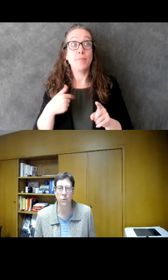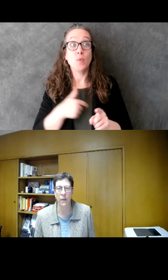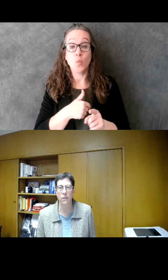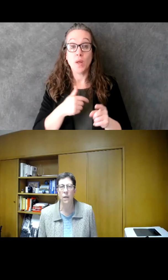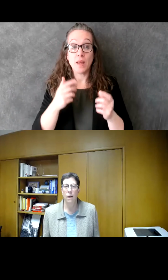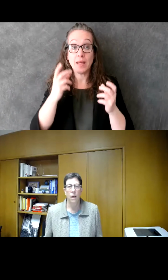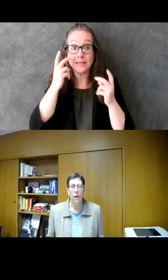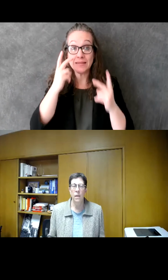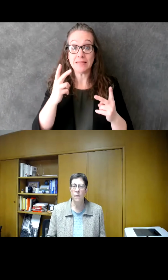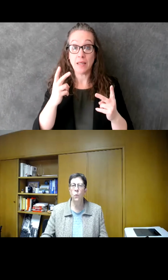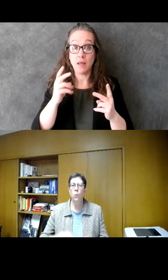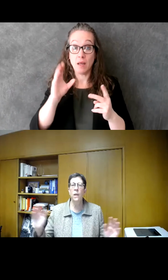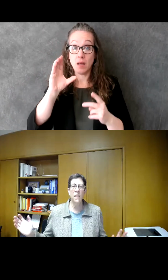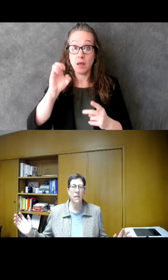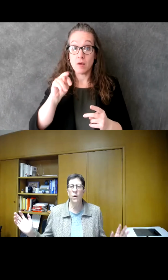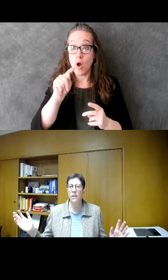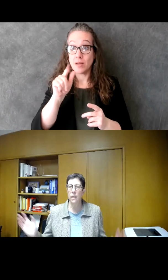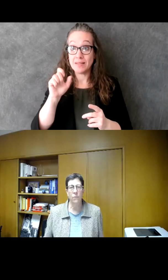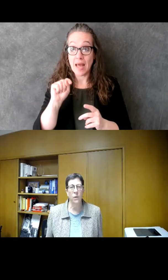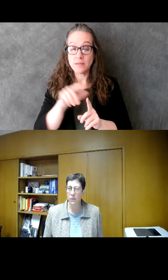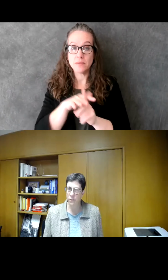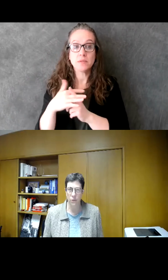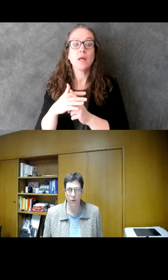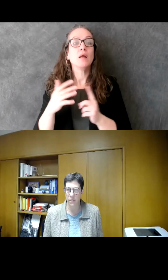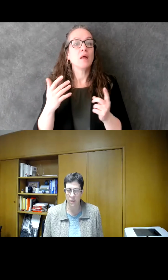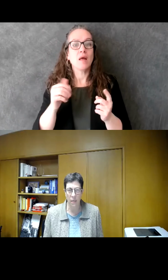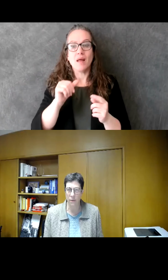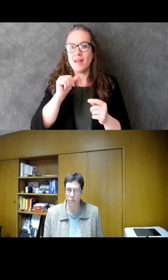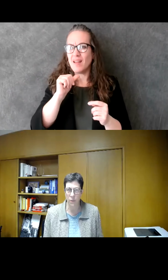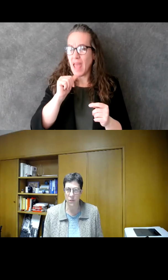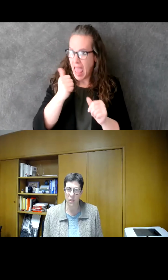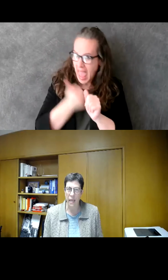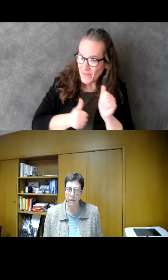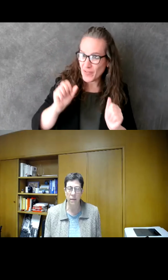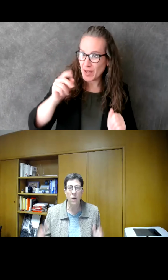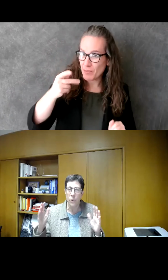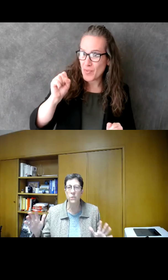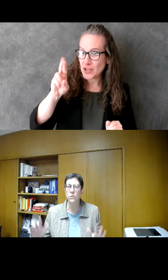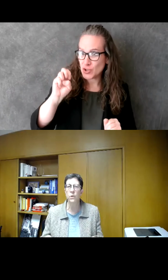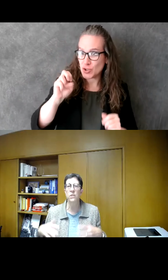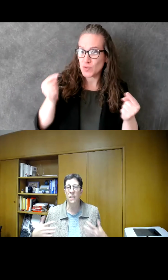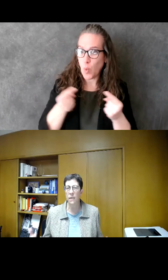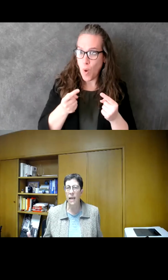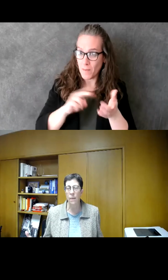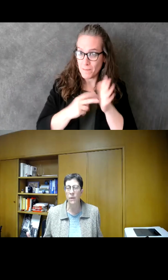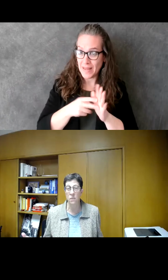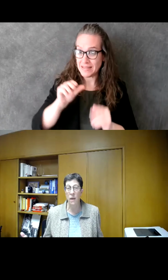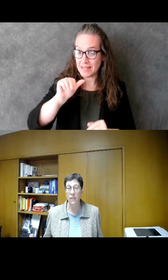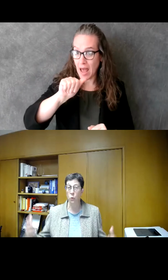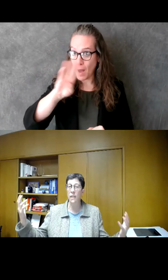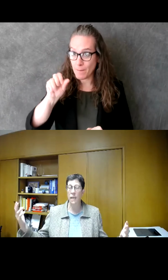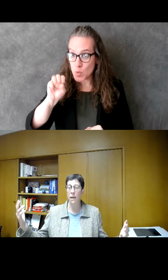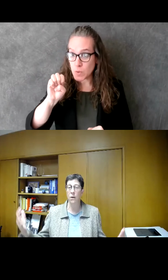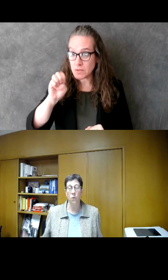person's situation. Not for 1 minute do I think every pressure sore is a sign of abuse or neglect. There are pressure sores that can happen